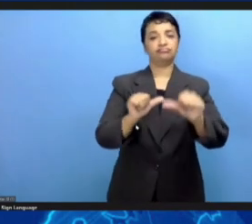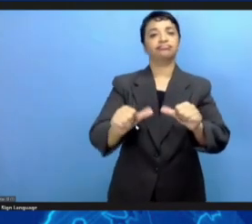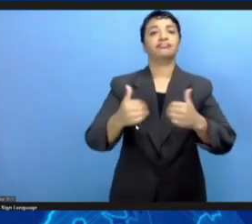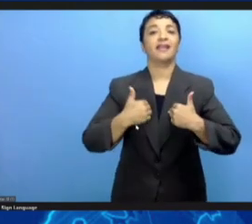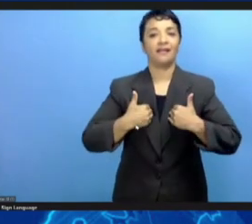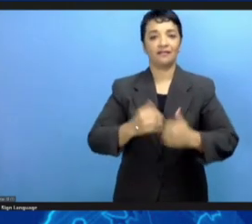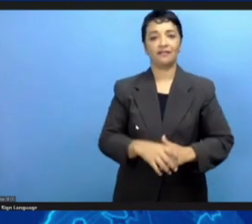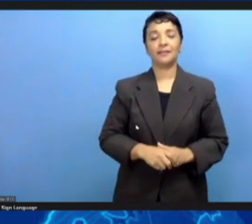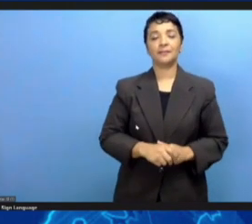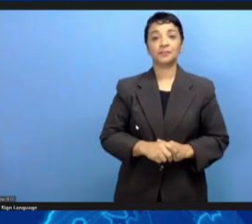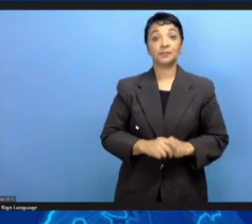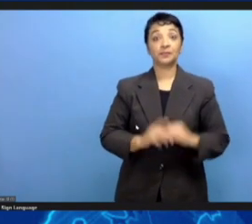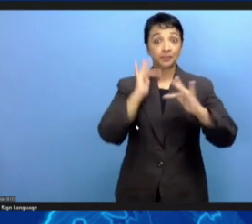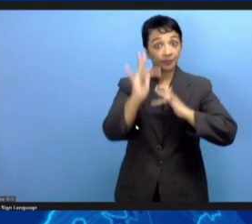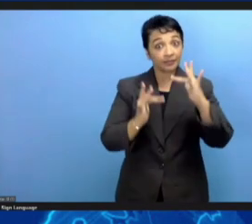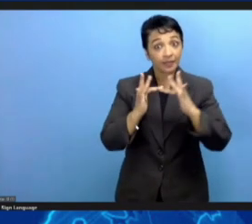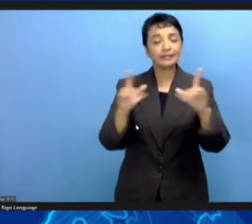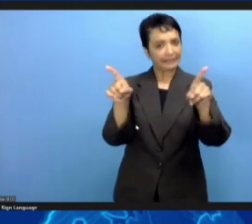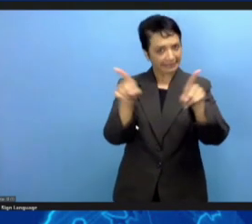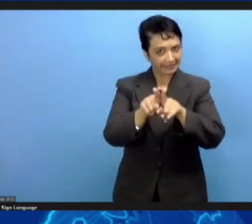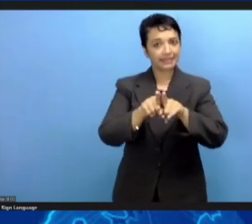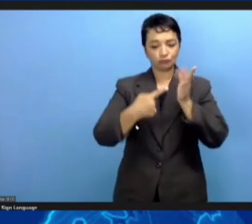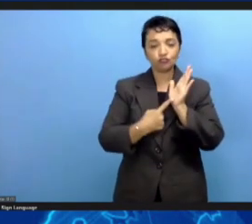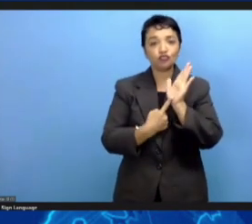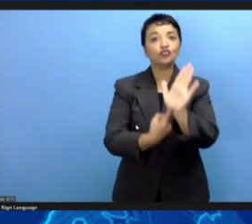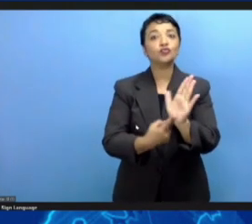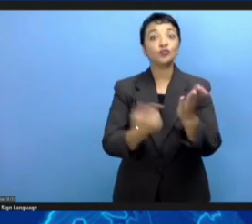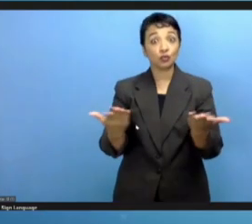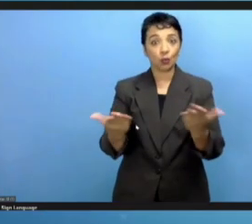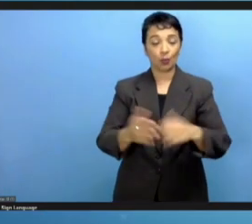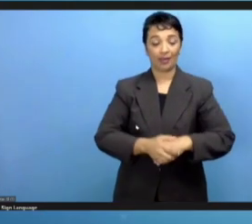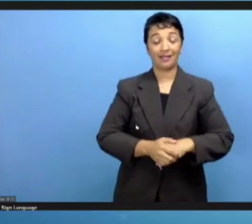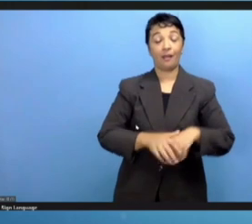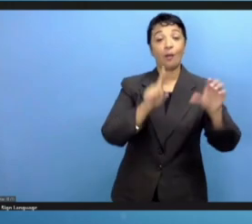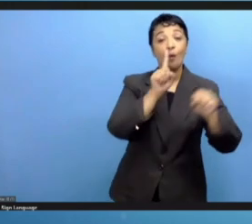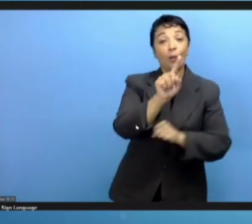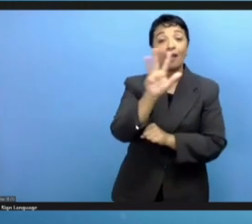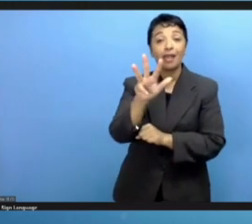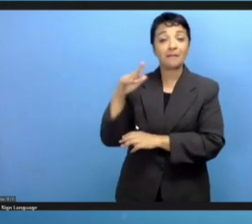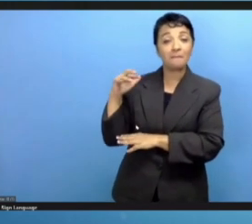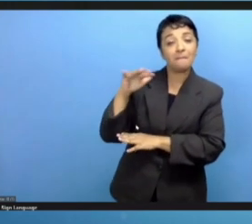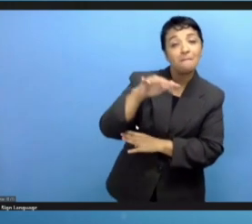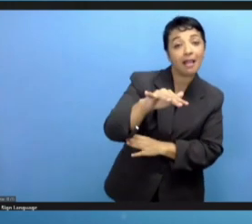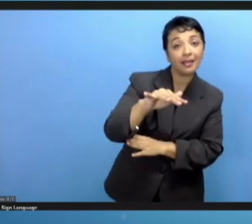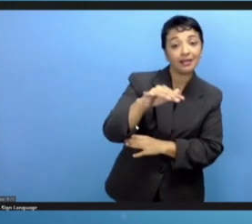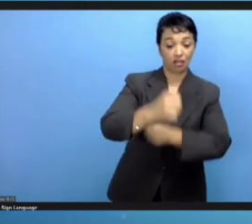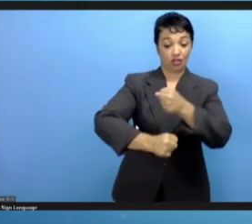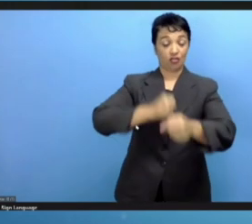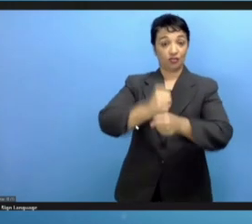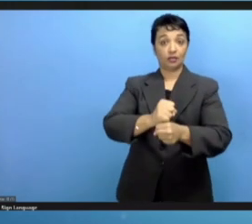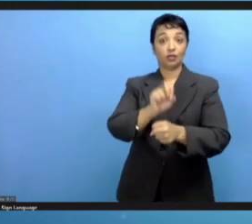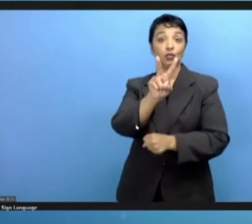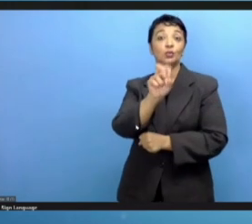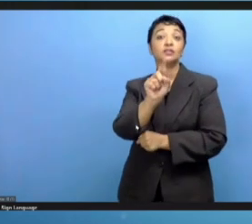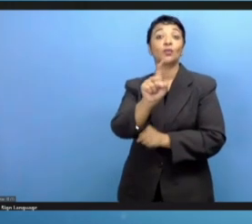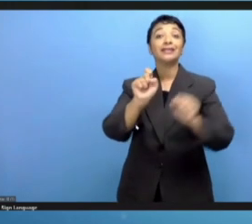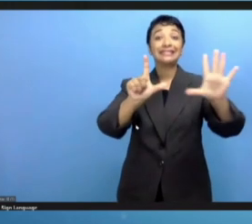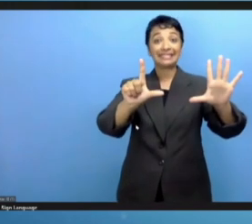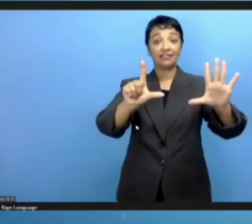Internet coverage shows an increase from 19 million users in 2017 to 13